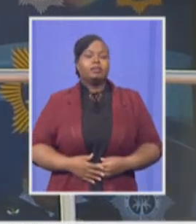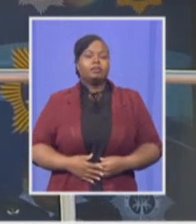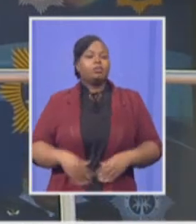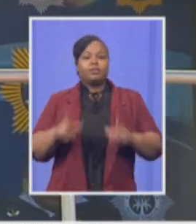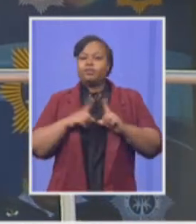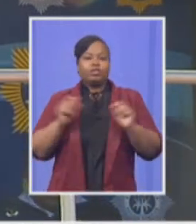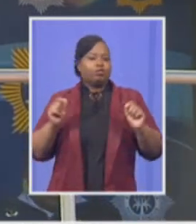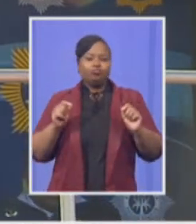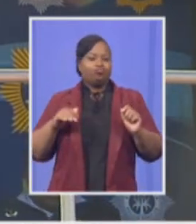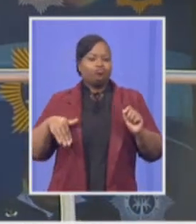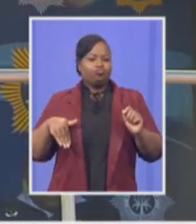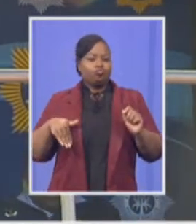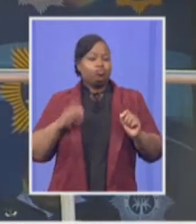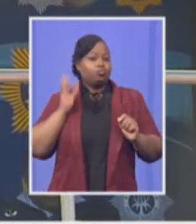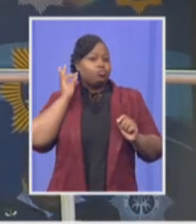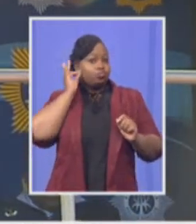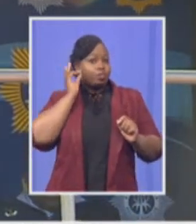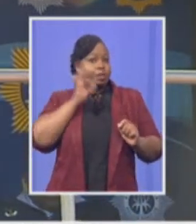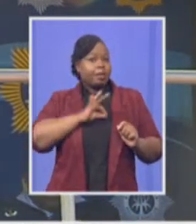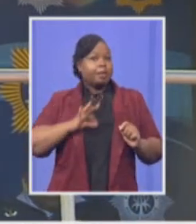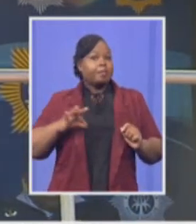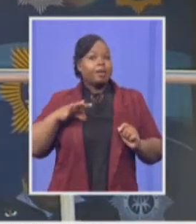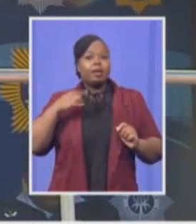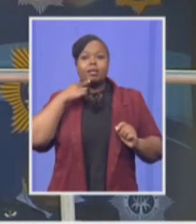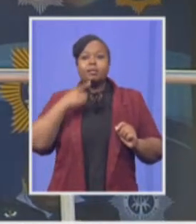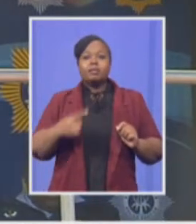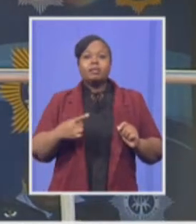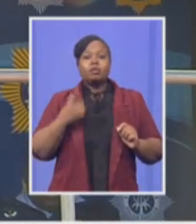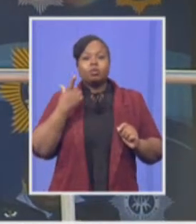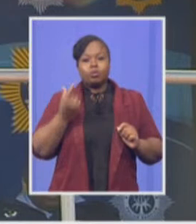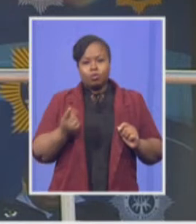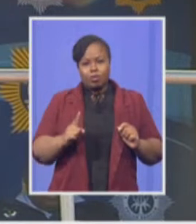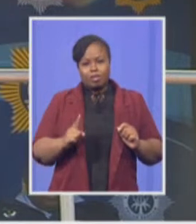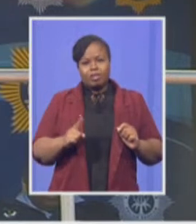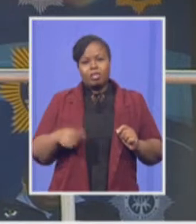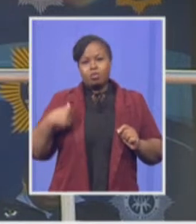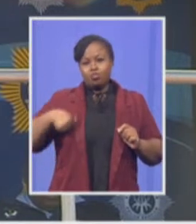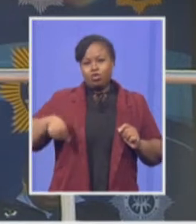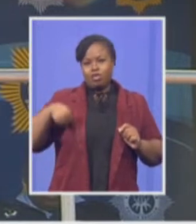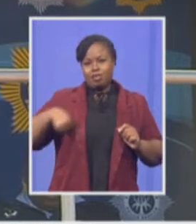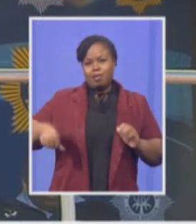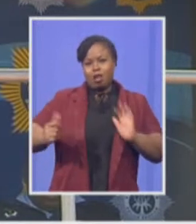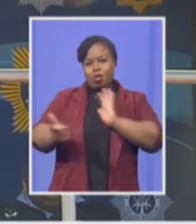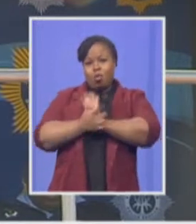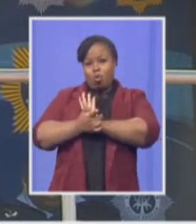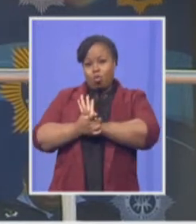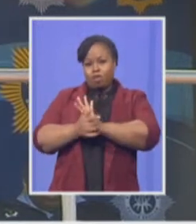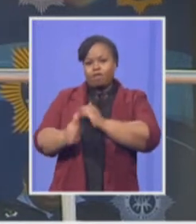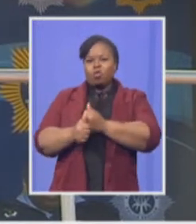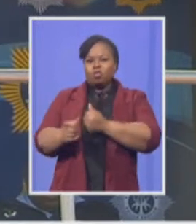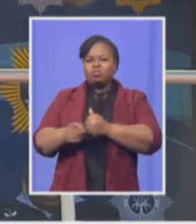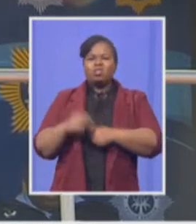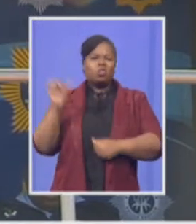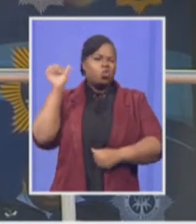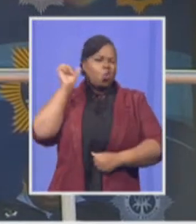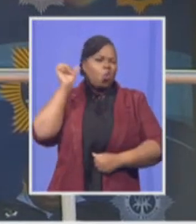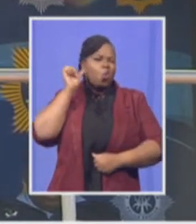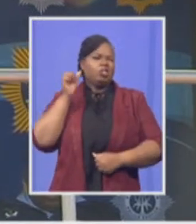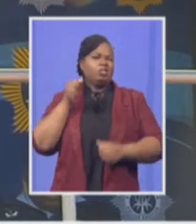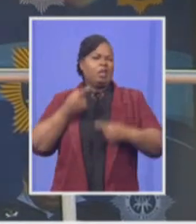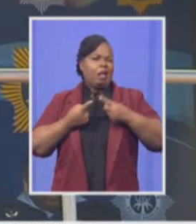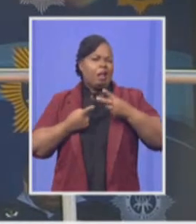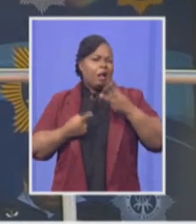fete. Lutrile mayor with retro enforce the bylaws. Again, one noise pollution, all those things